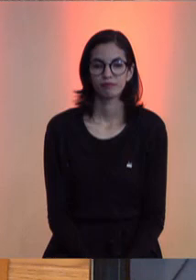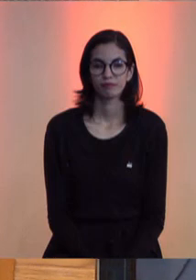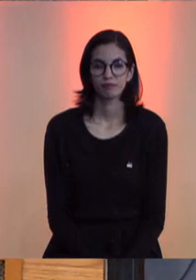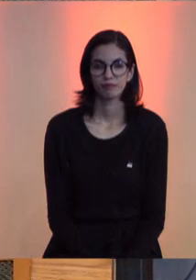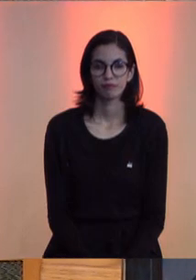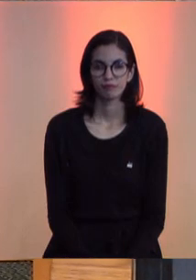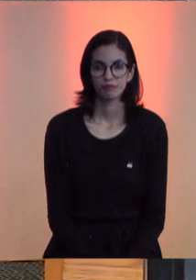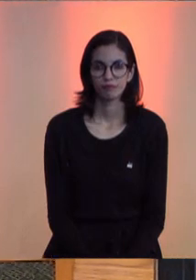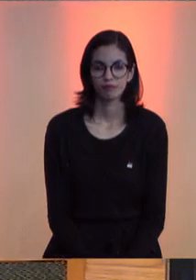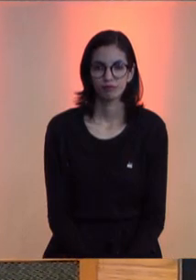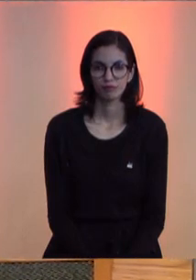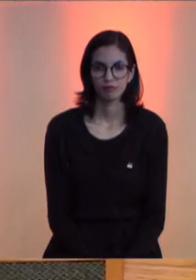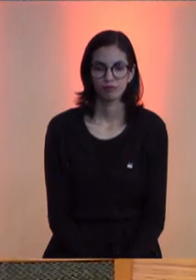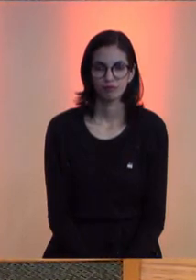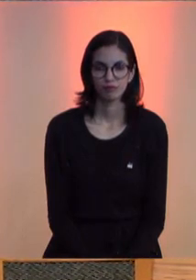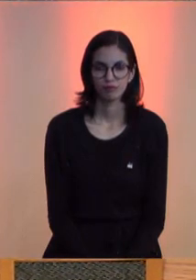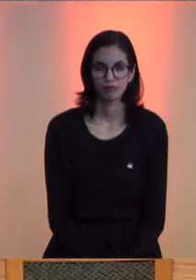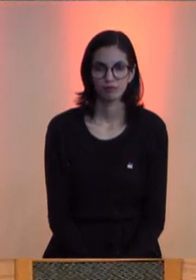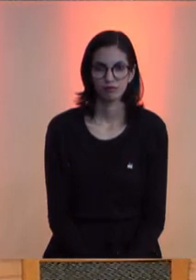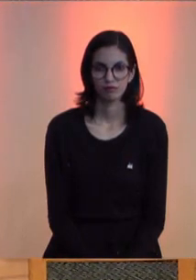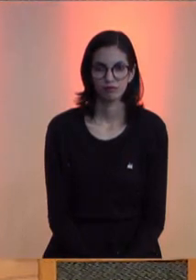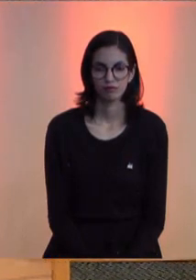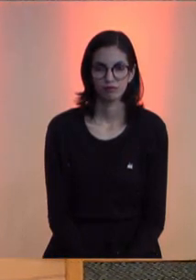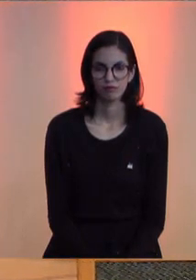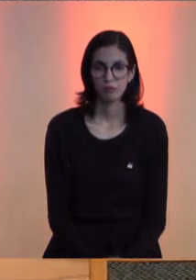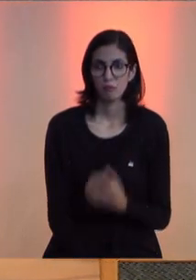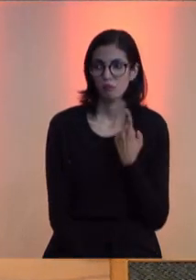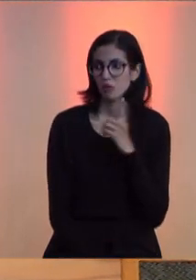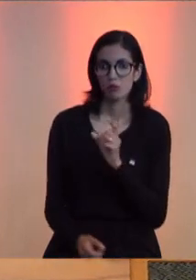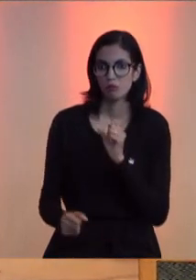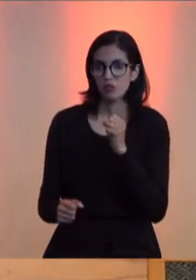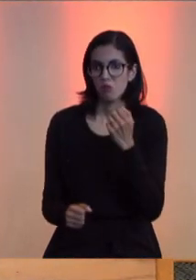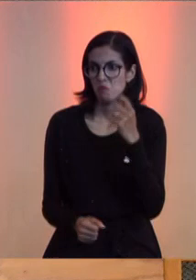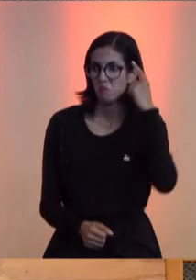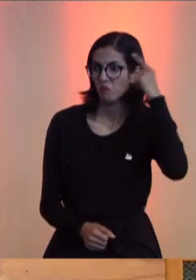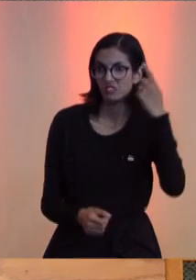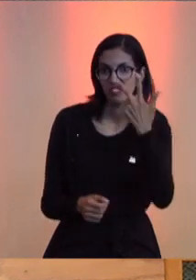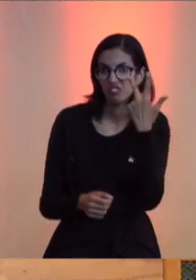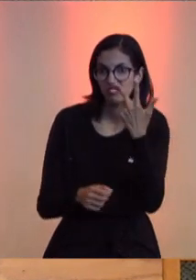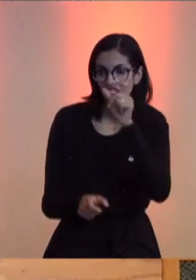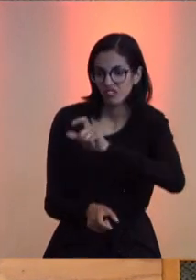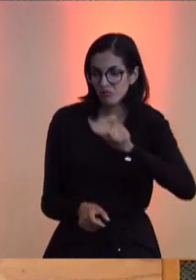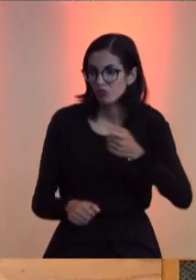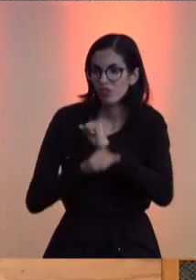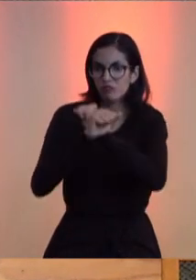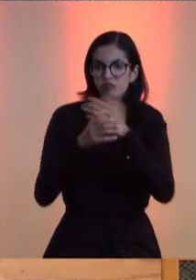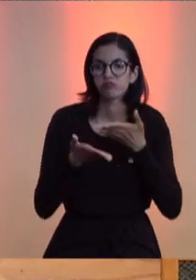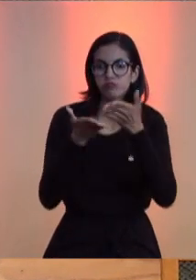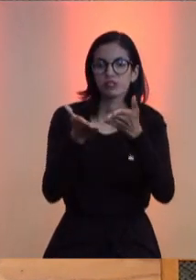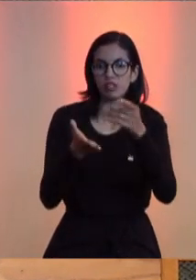Hey. I thought we. We threw three people. Pensé que arrojamos tres personas.